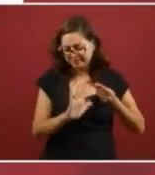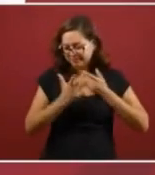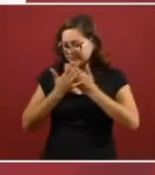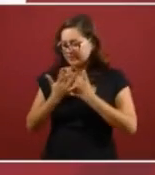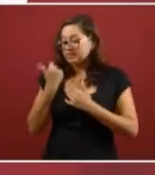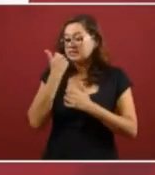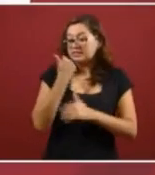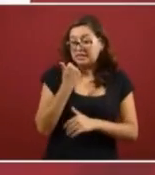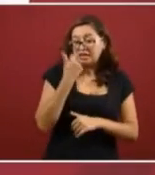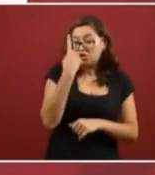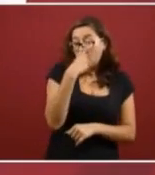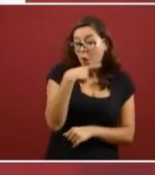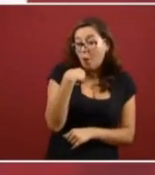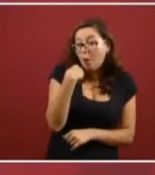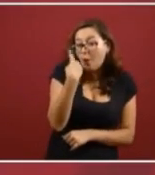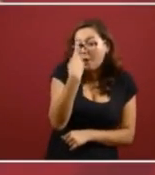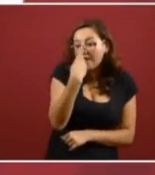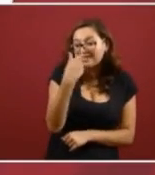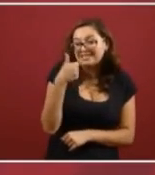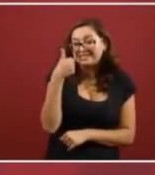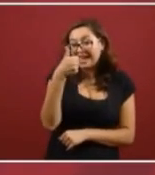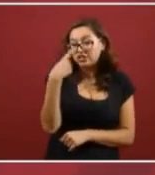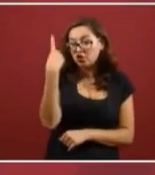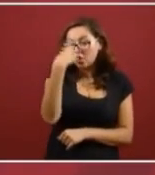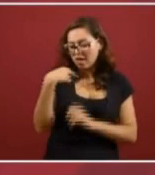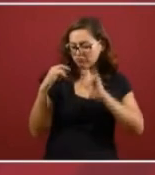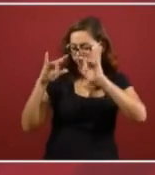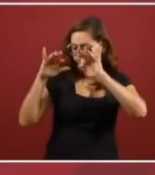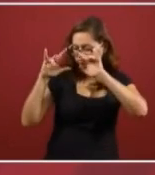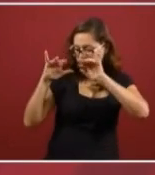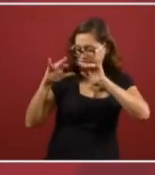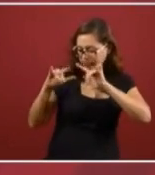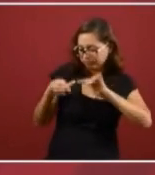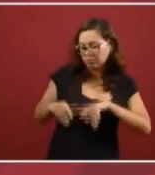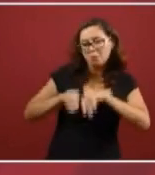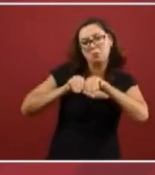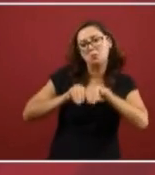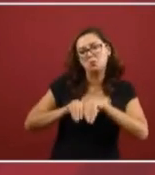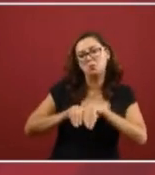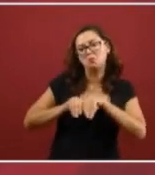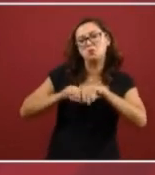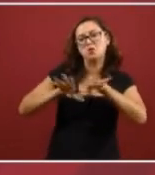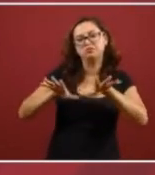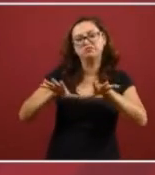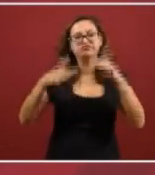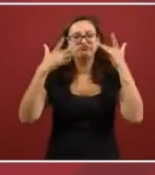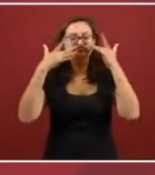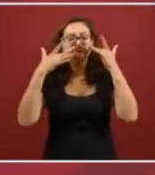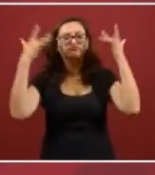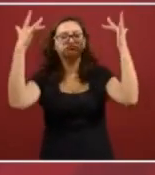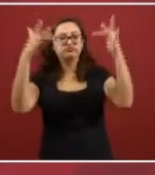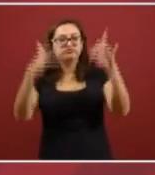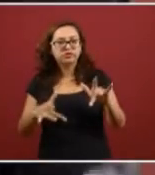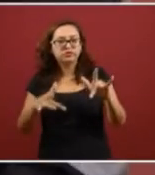my public public you know, when he quit his job publicly